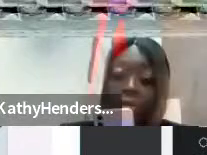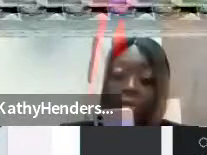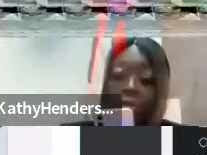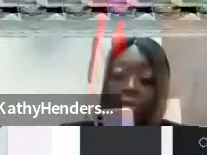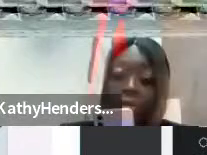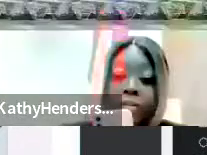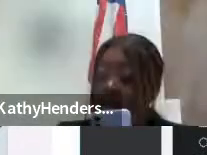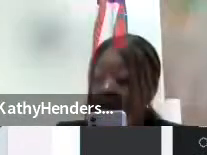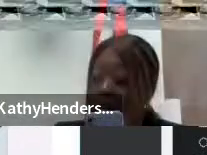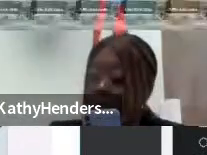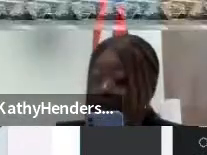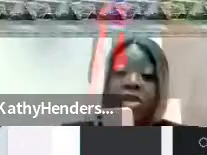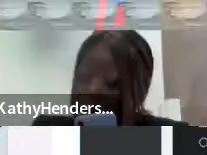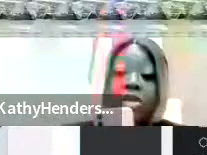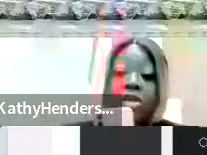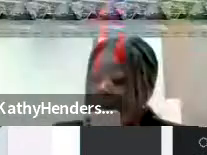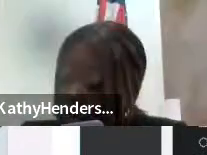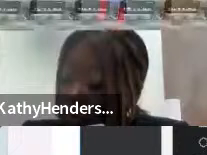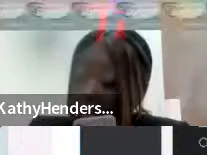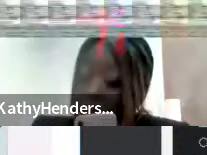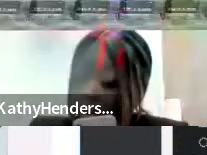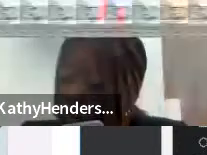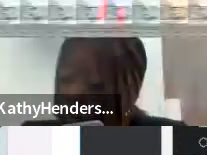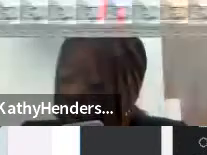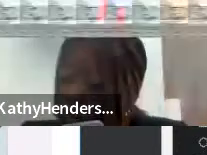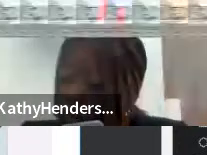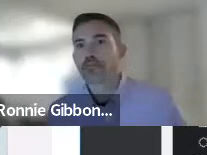Yes. Thank you.